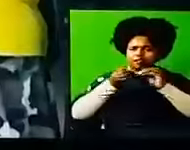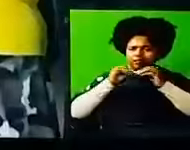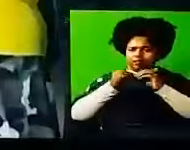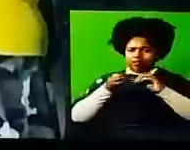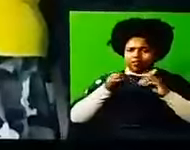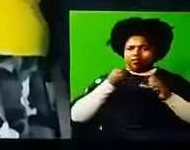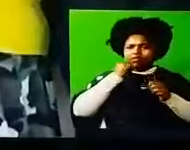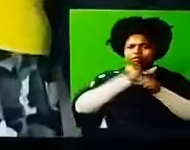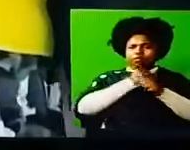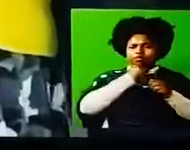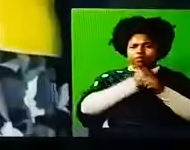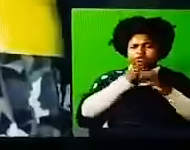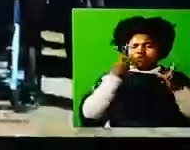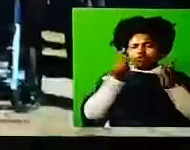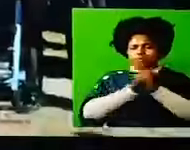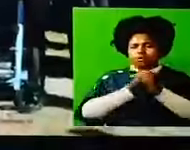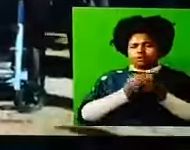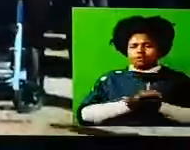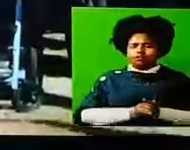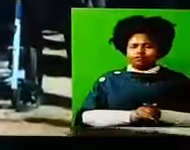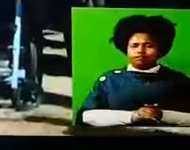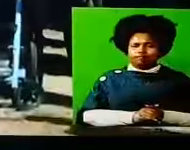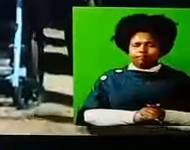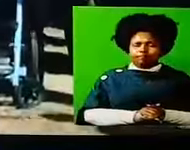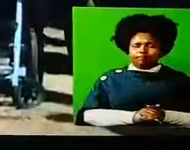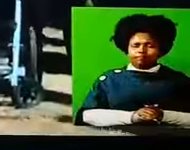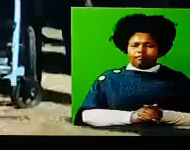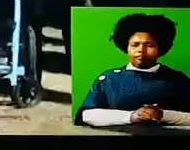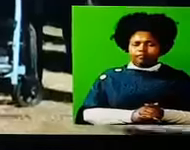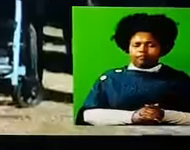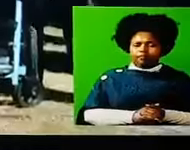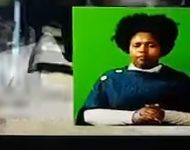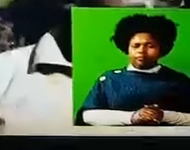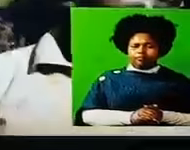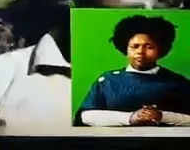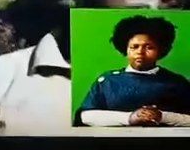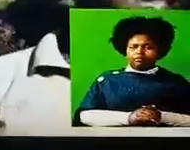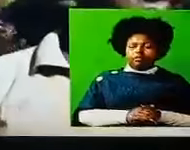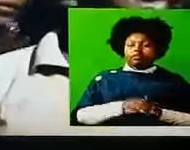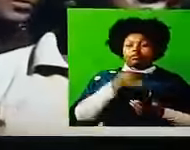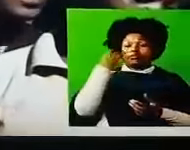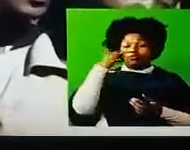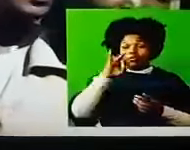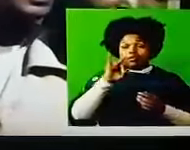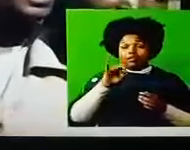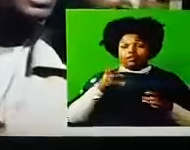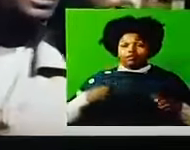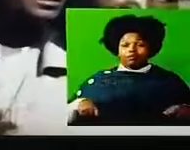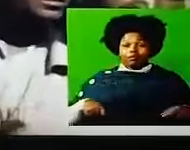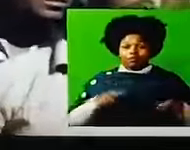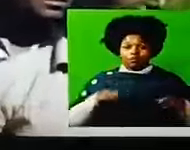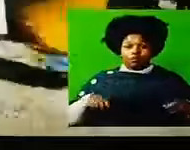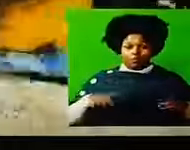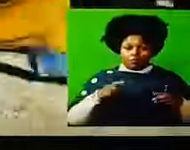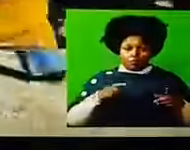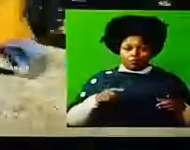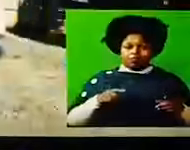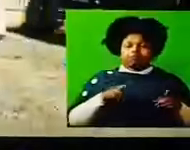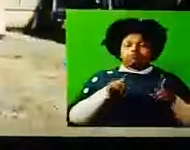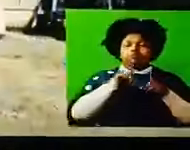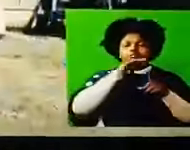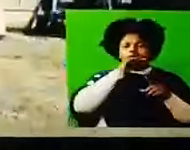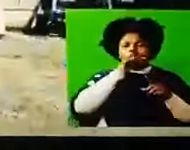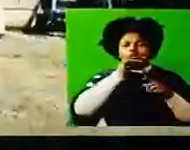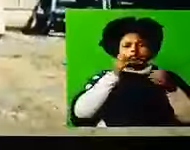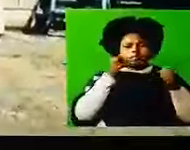bayalungise tingemashumi amabili tincolwa letinikelwe kuphilani maSwati kanti tingemakhulu lasiphohlongo lesetinikelwe ngule